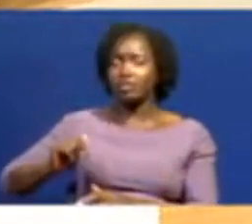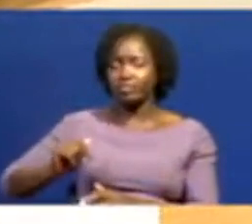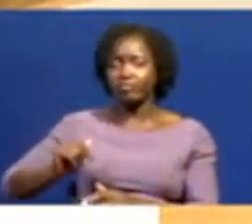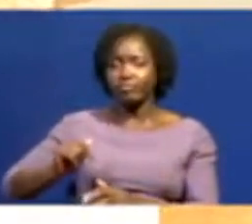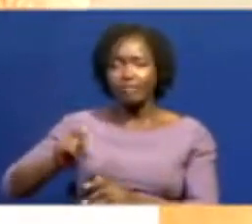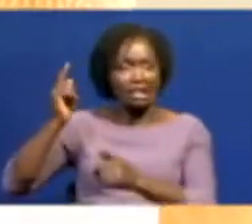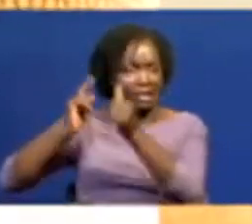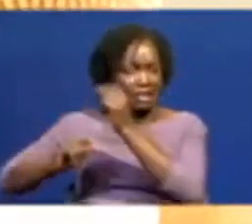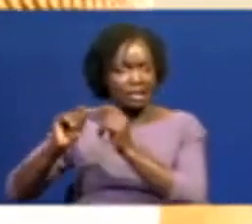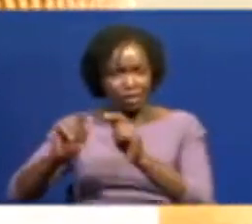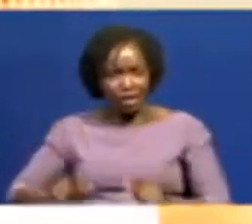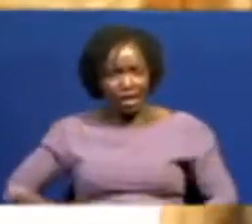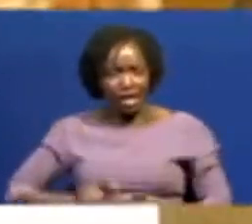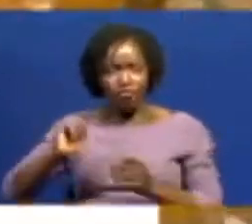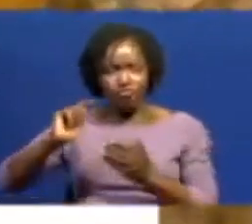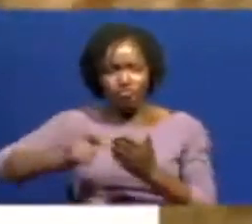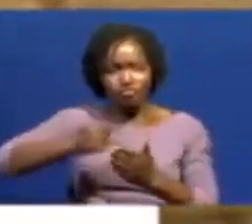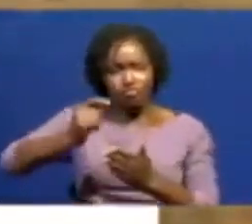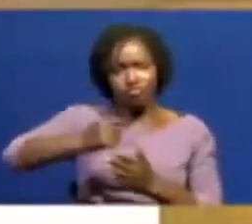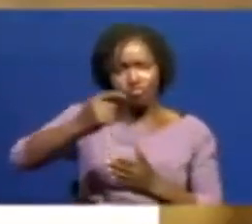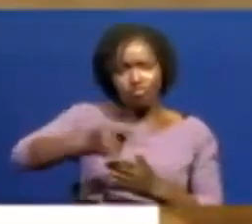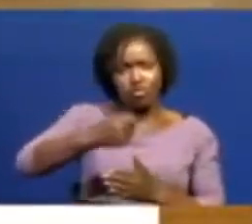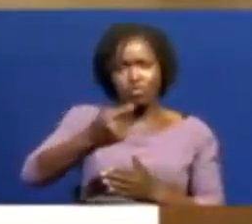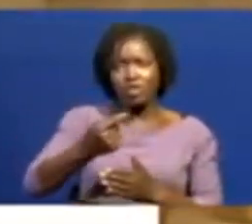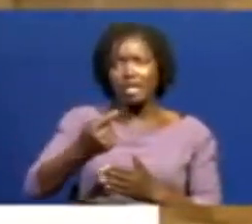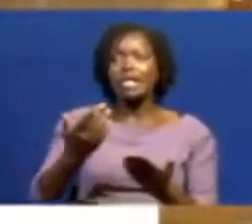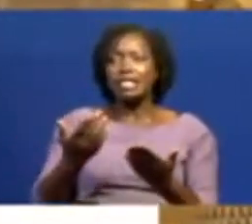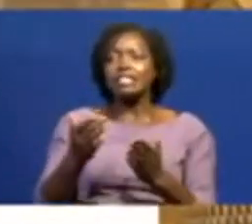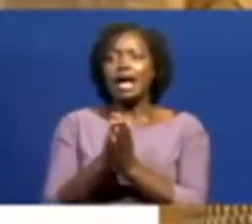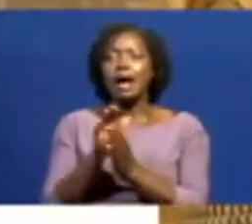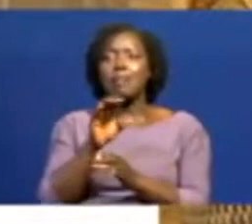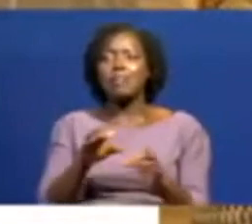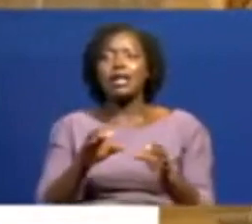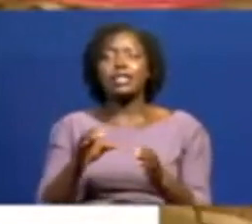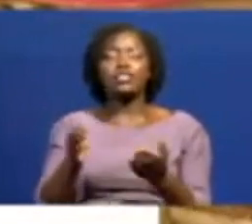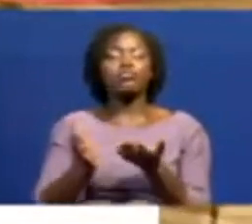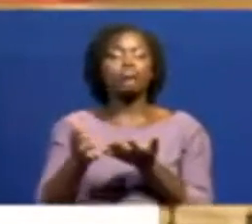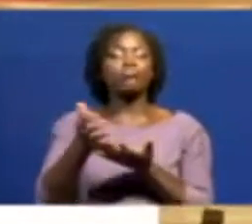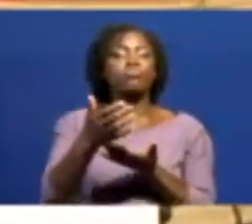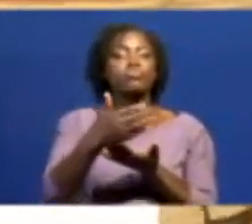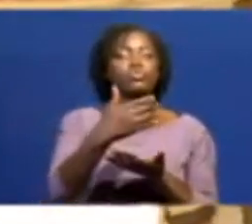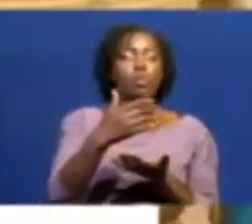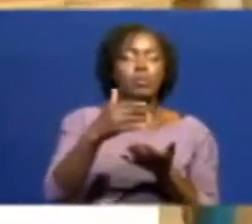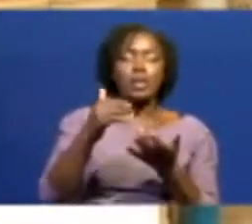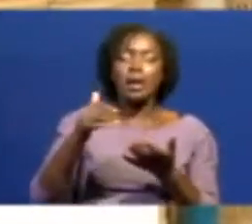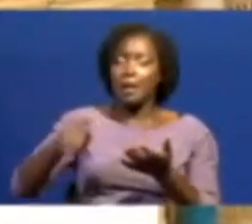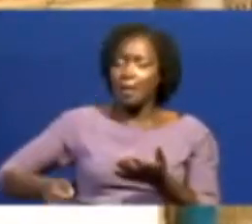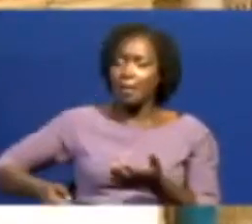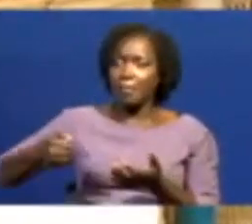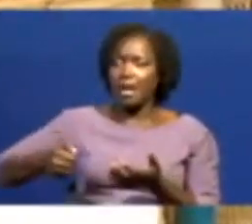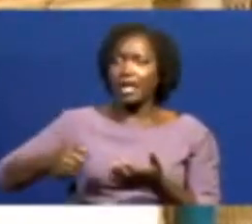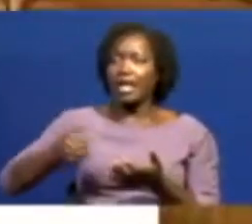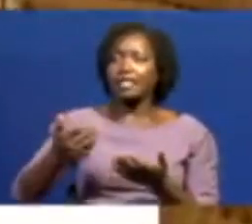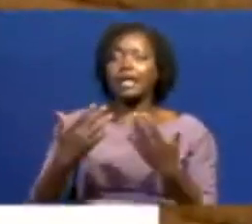alive, weaving. Inside the makeshift mini market are shopping baskets, trays, lampshades, bags and other